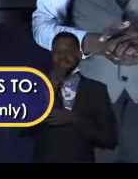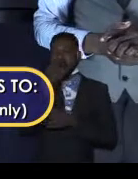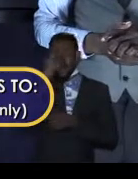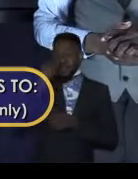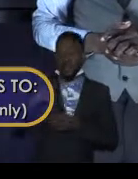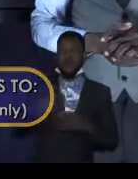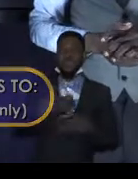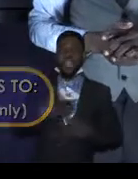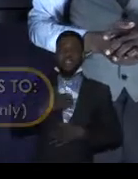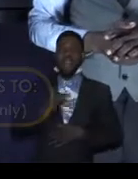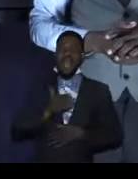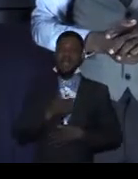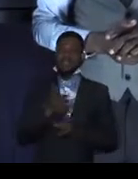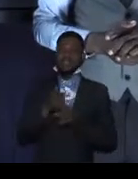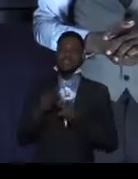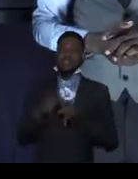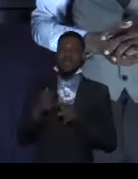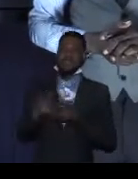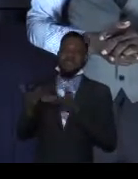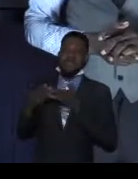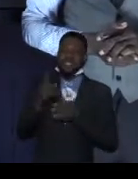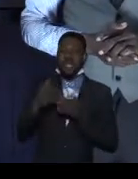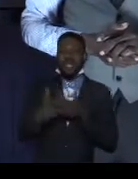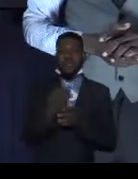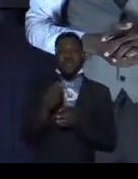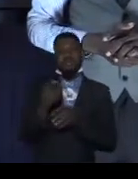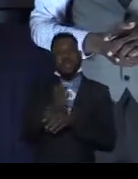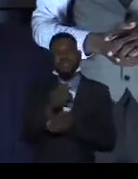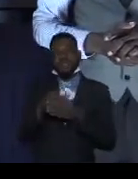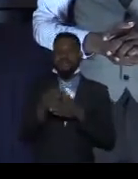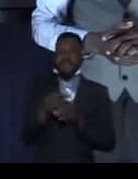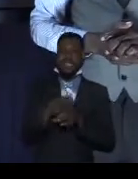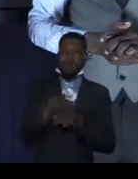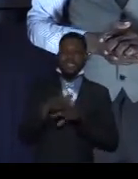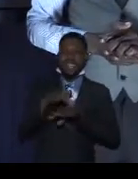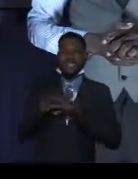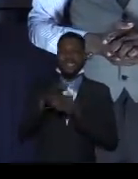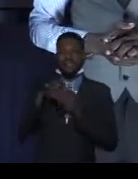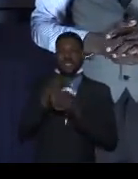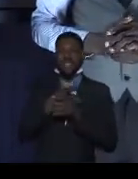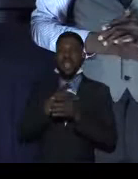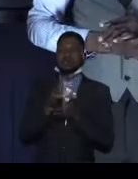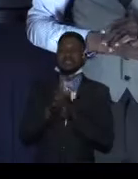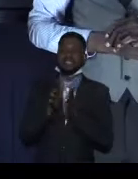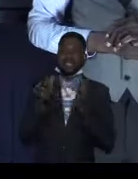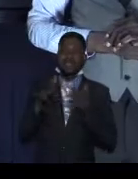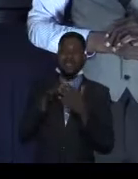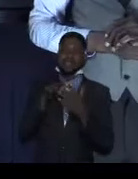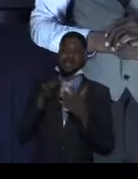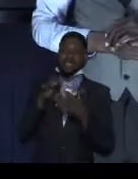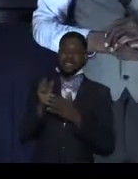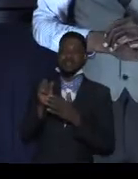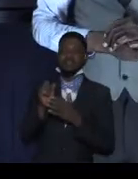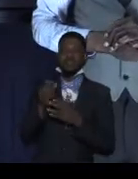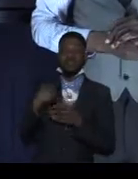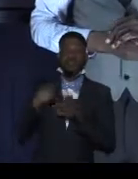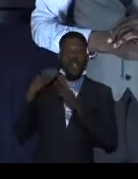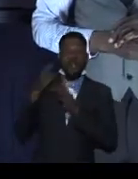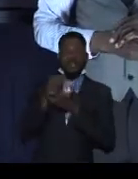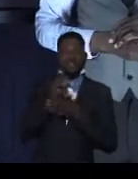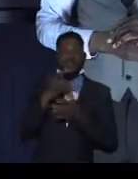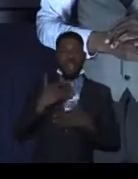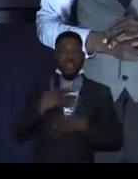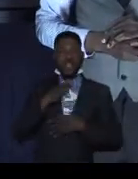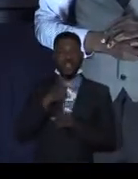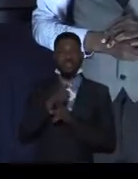indeed, because we enjoyed ourselves as we brought you new lessons in mathematics, English studies, and of course, general studies. We